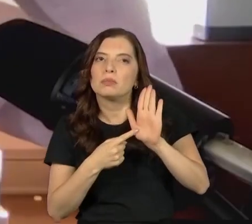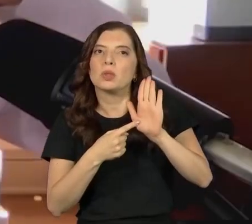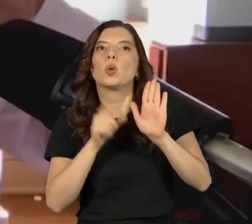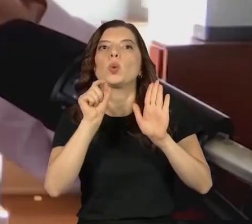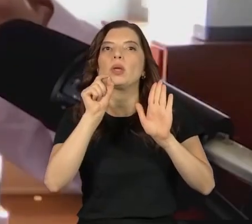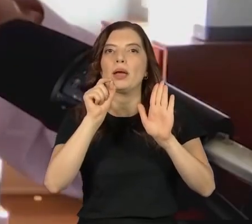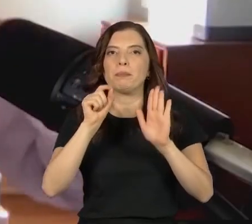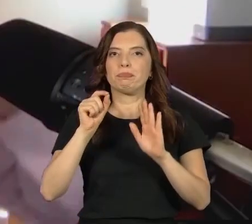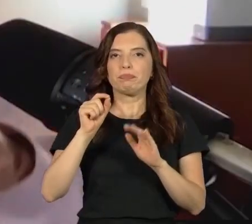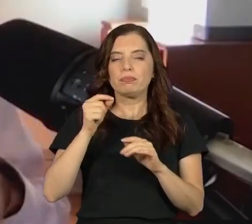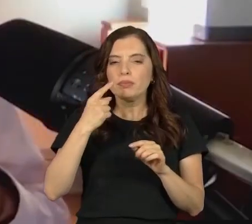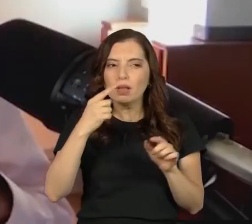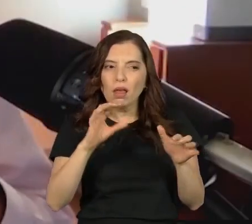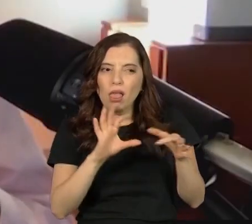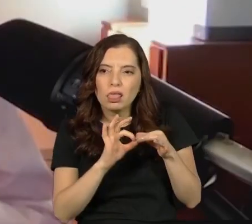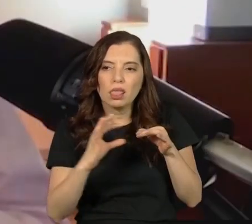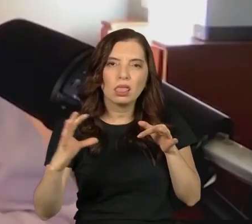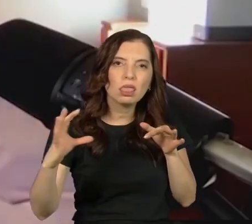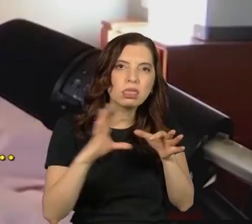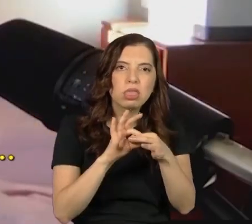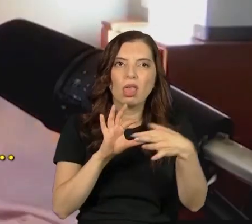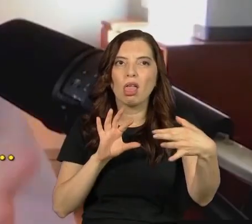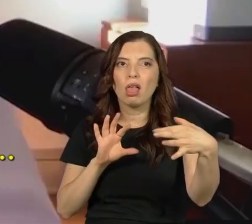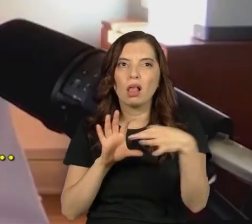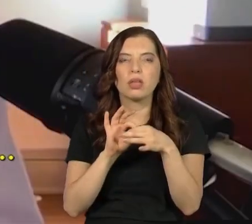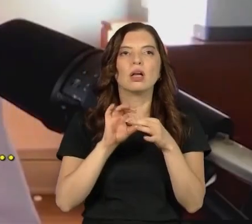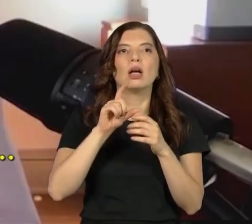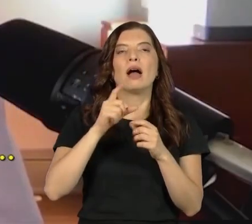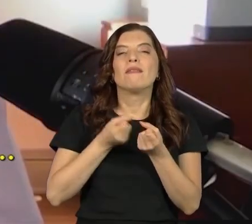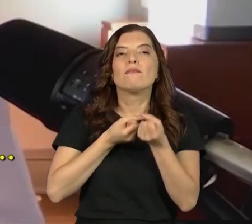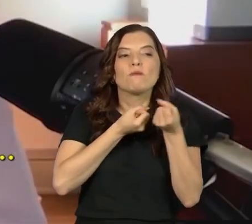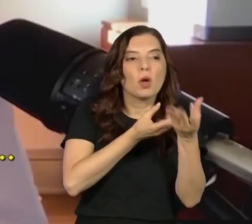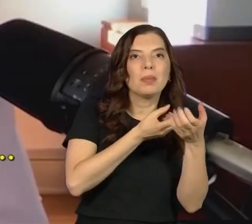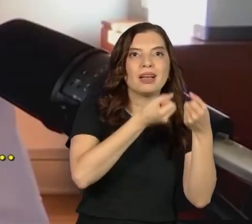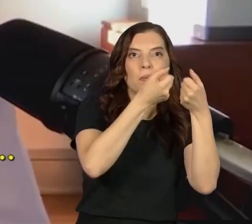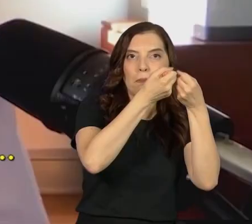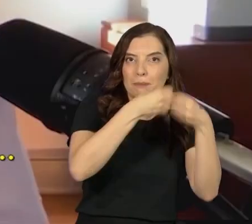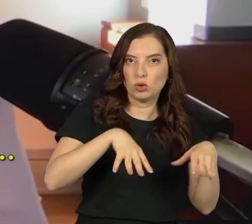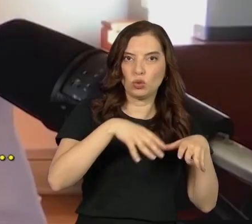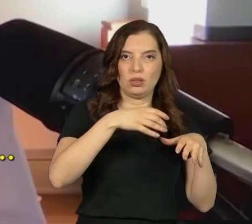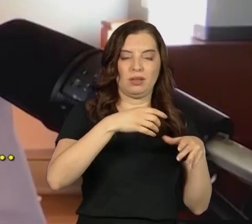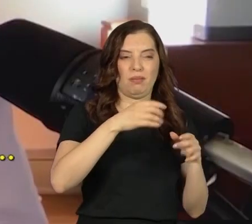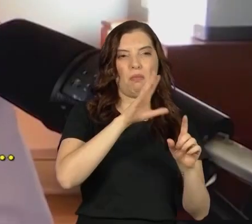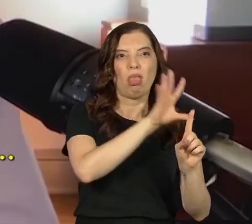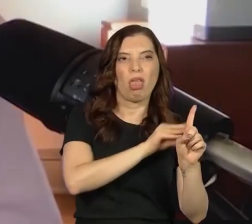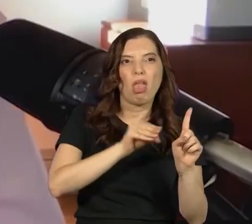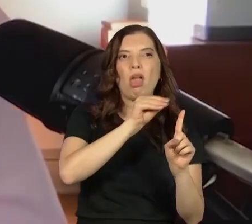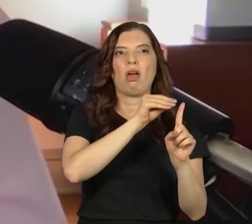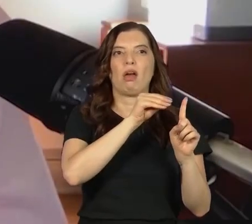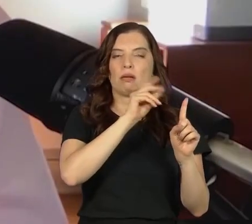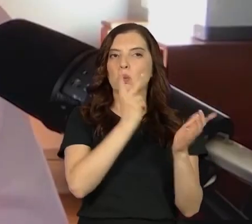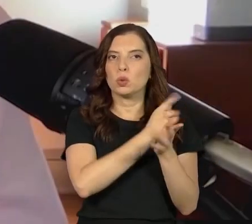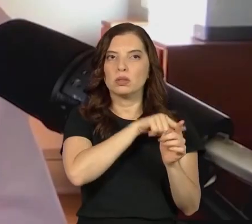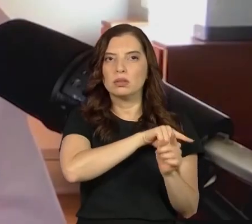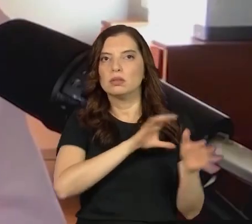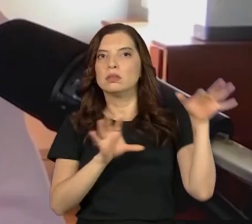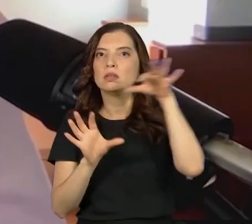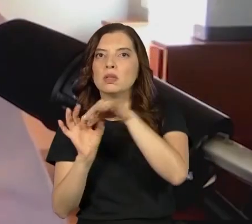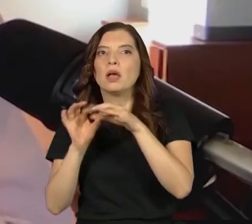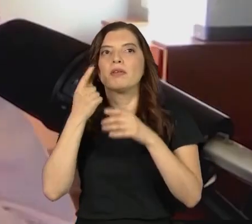of just a small piece of the puzzle. There are so many harms happening to kids, such as sextortion. Is that